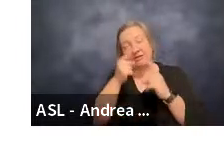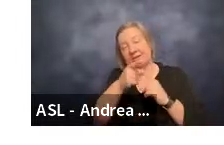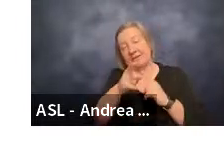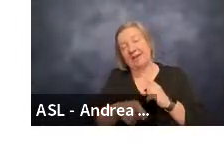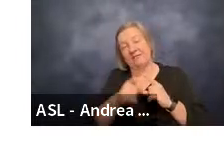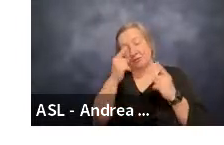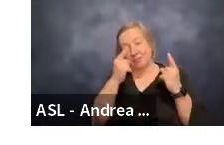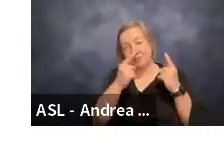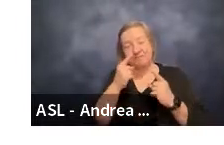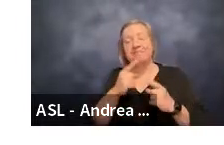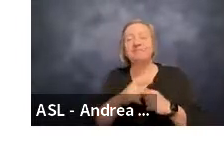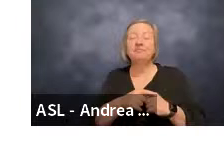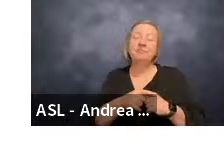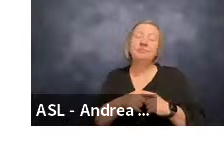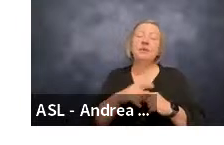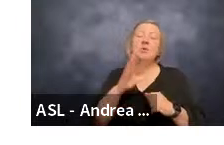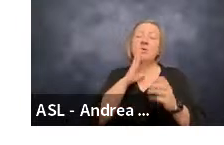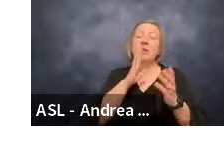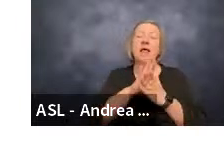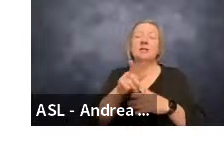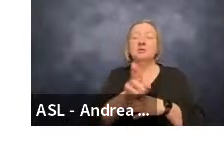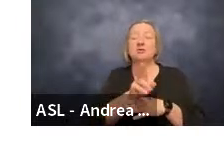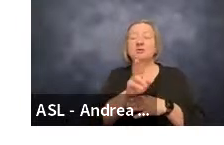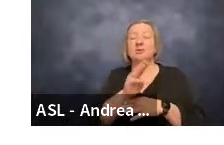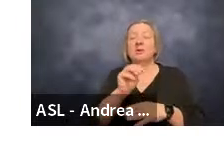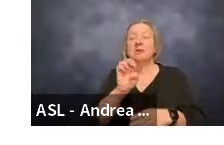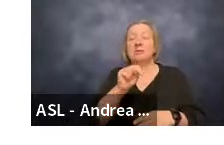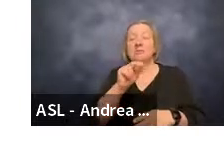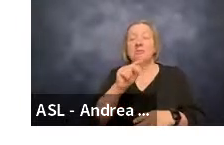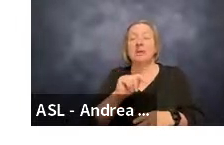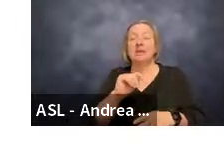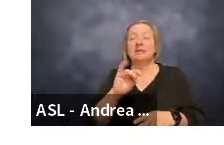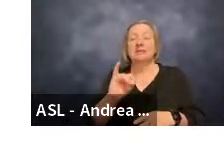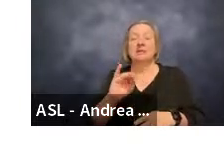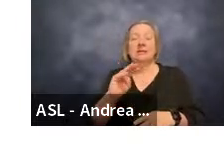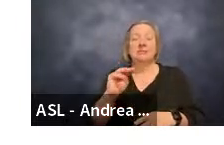We're going to ask you to use Mentimeter we're going to pose some